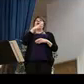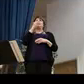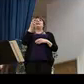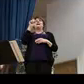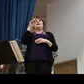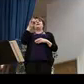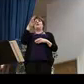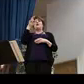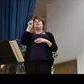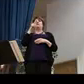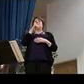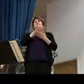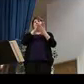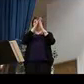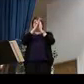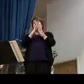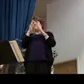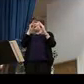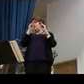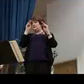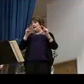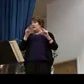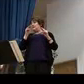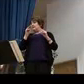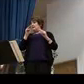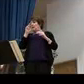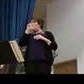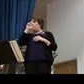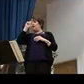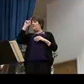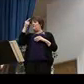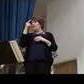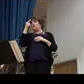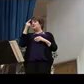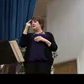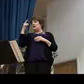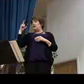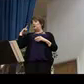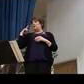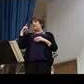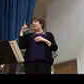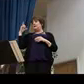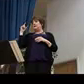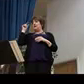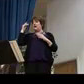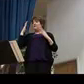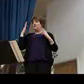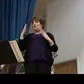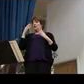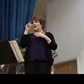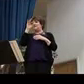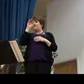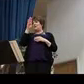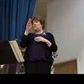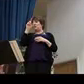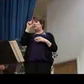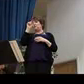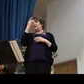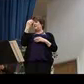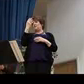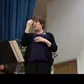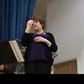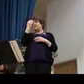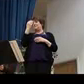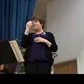Thank you. but Clayton is an educator and a classroom